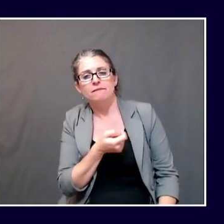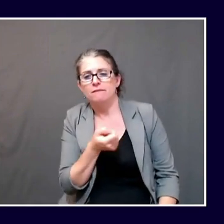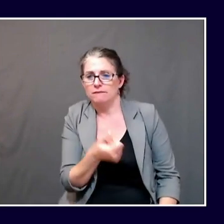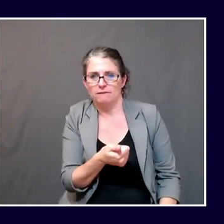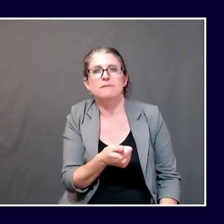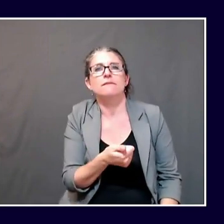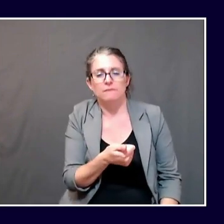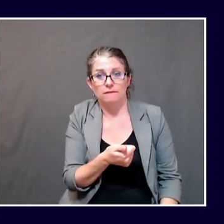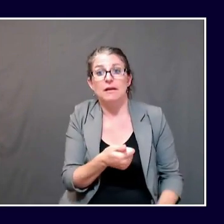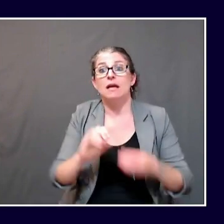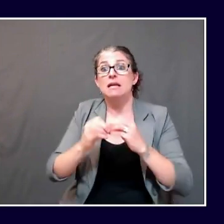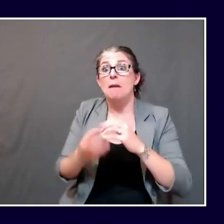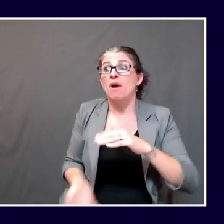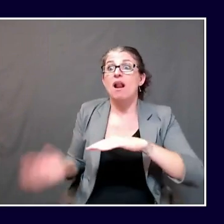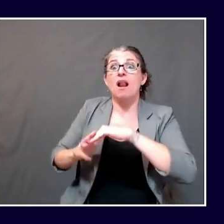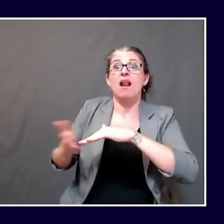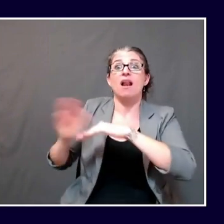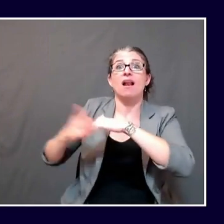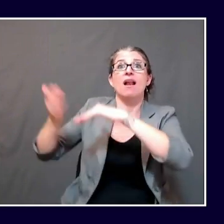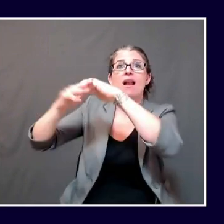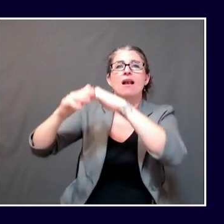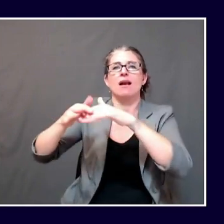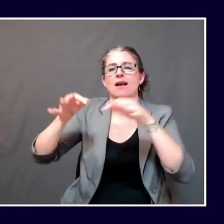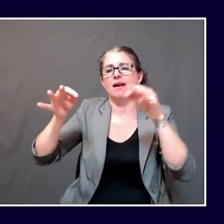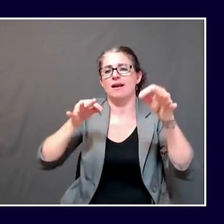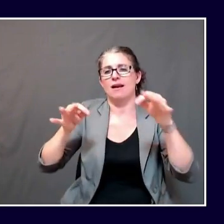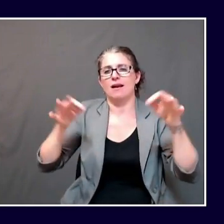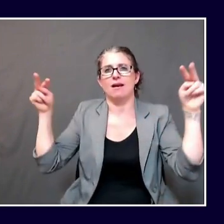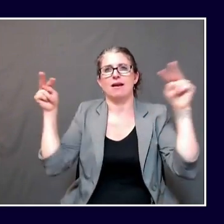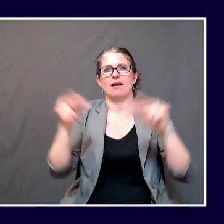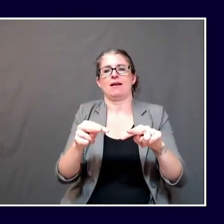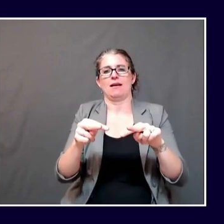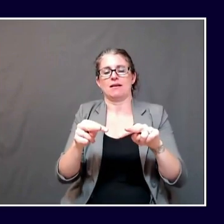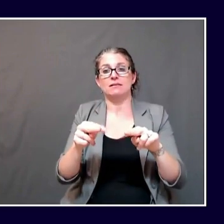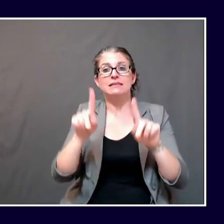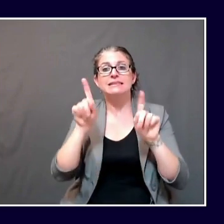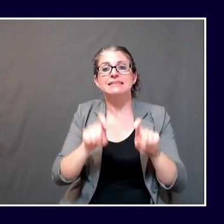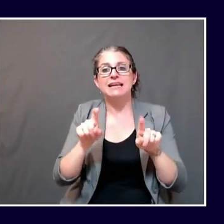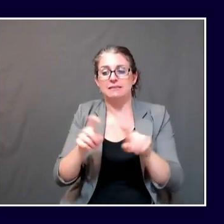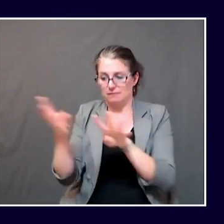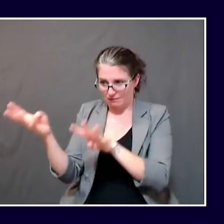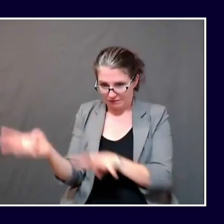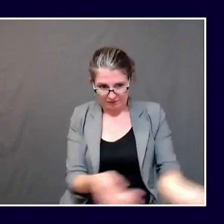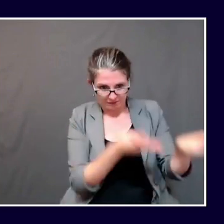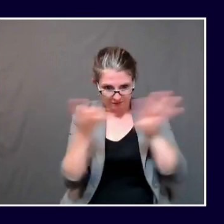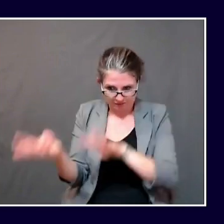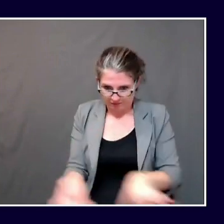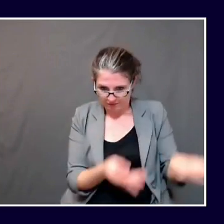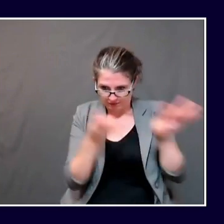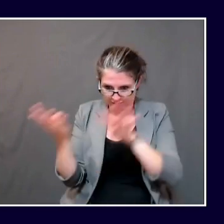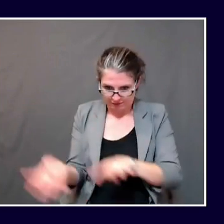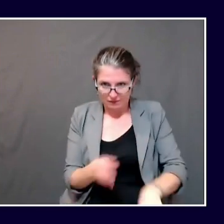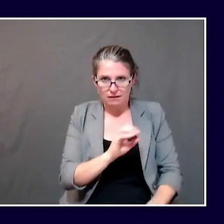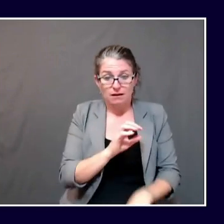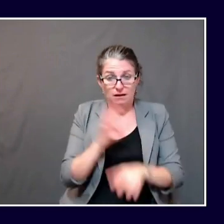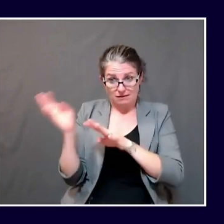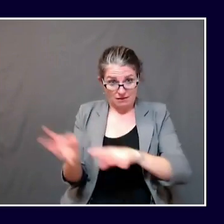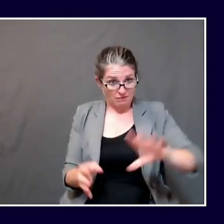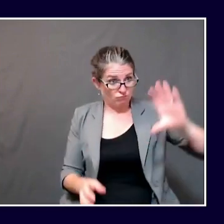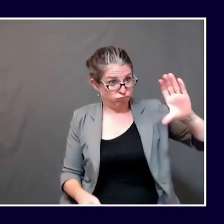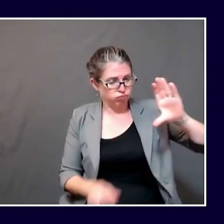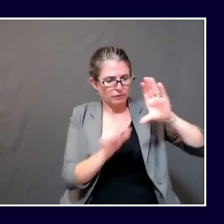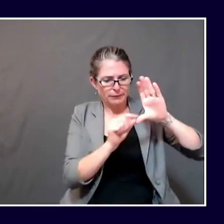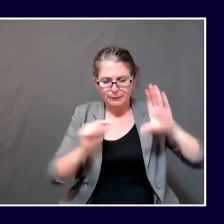in the month of September, we at the state of Maine increased the volume of testing, of COVID-19 testing,